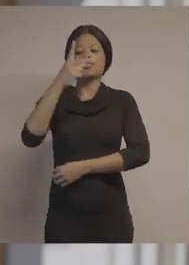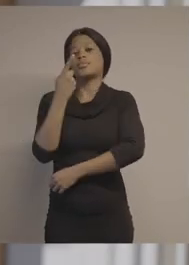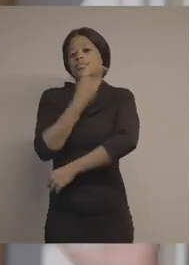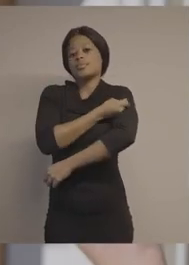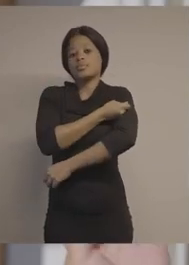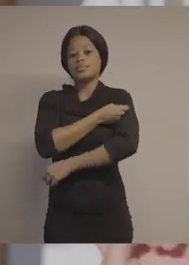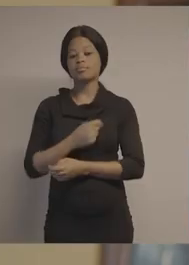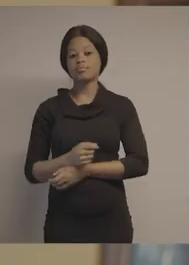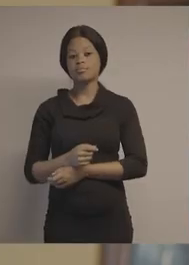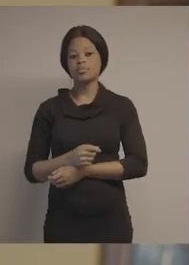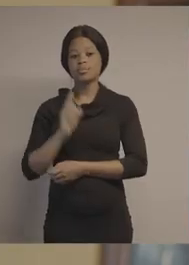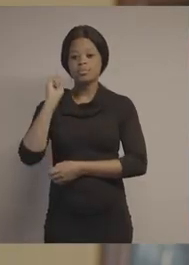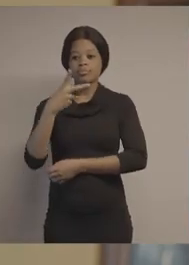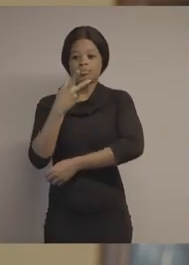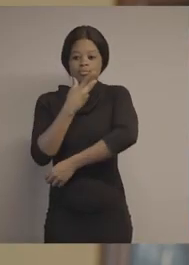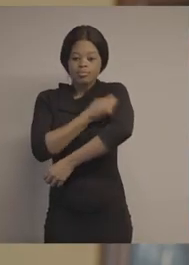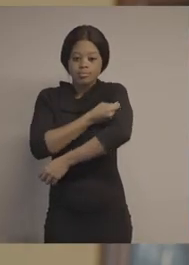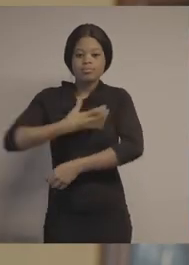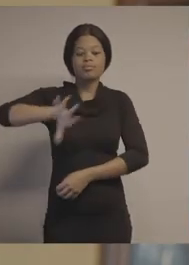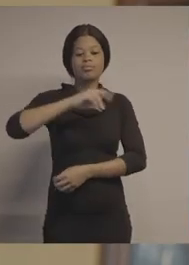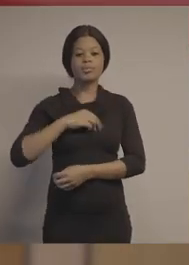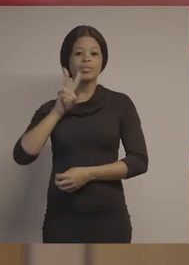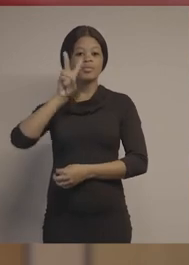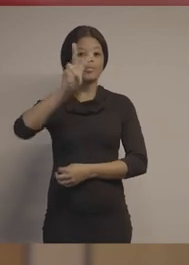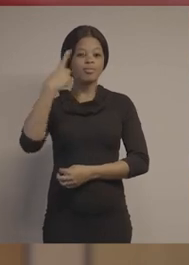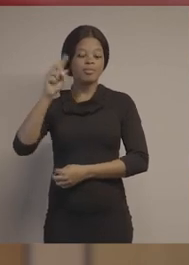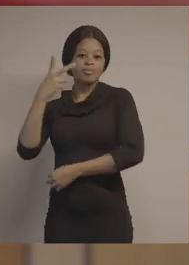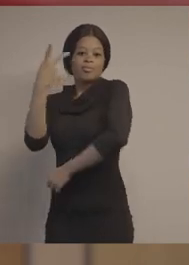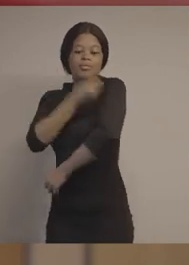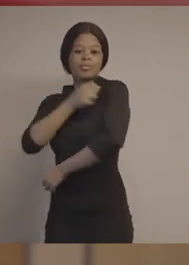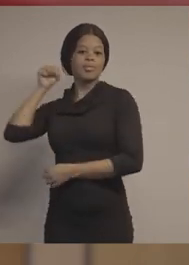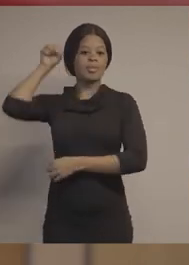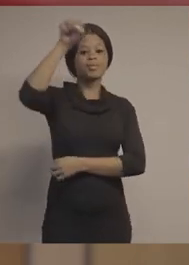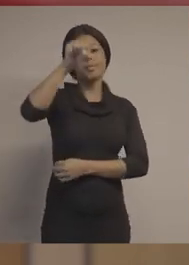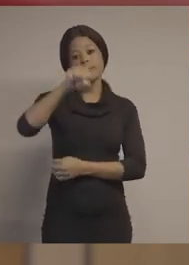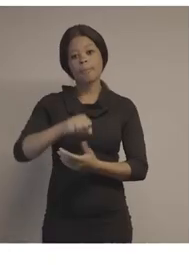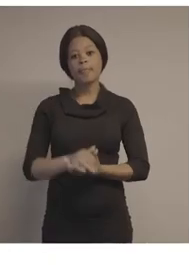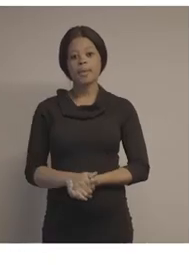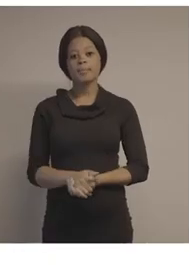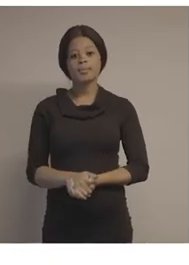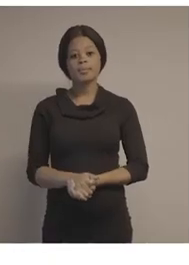vaccinated, viva. Kom ons neem die vaksin. Viva vaccinated, viva.